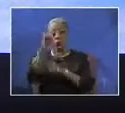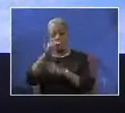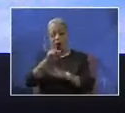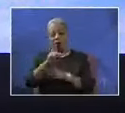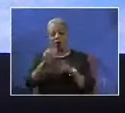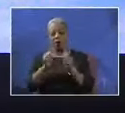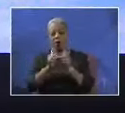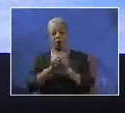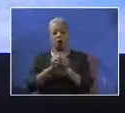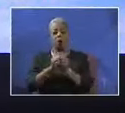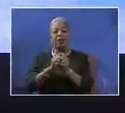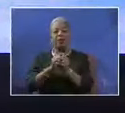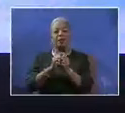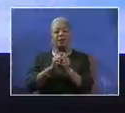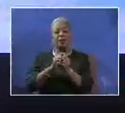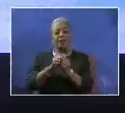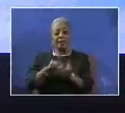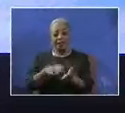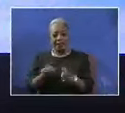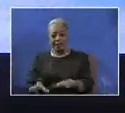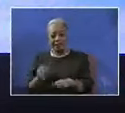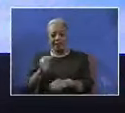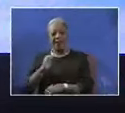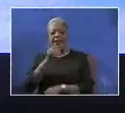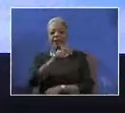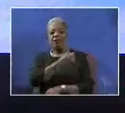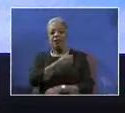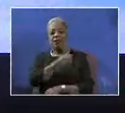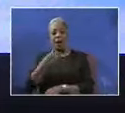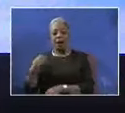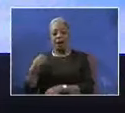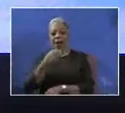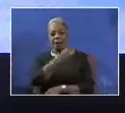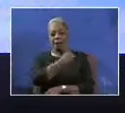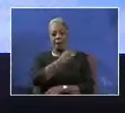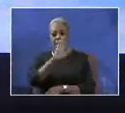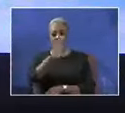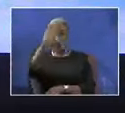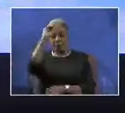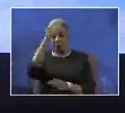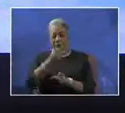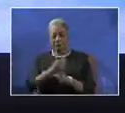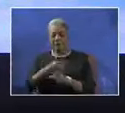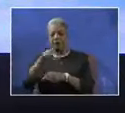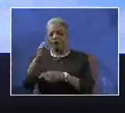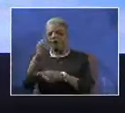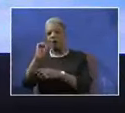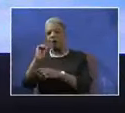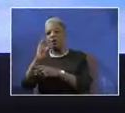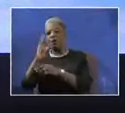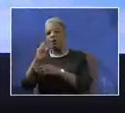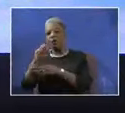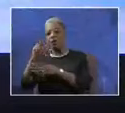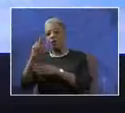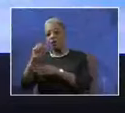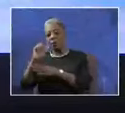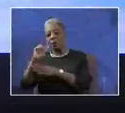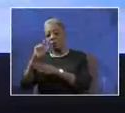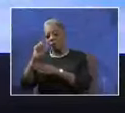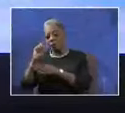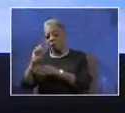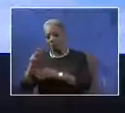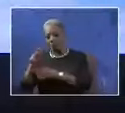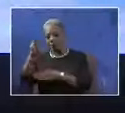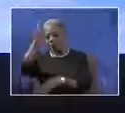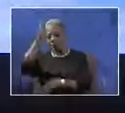the homegoing of our member, your brother, Robert Allen. You talk about a man who was committed to his task as